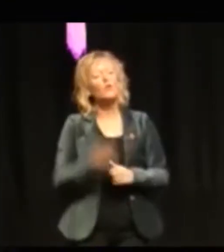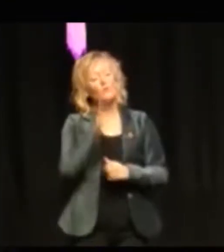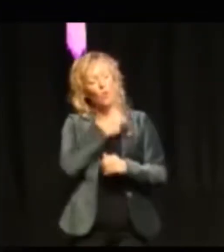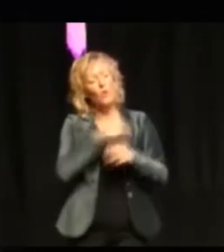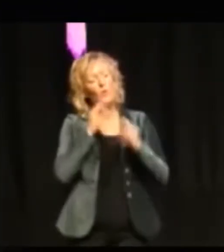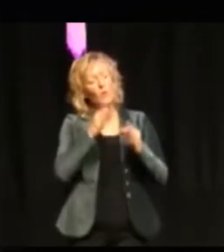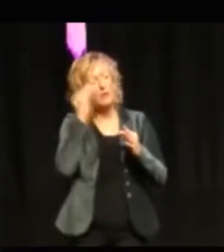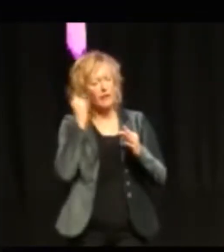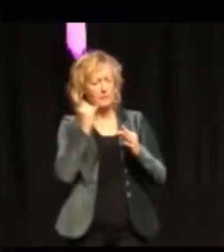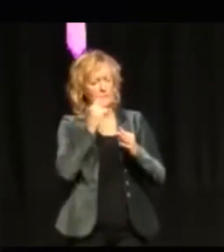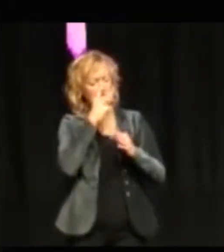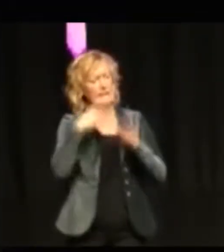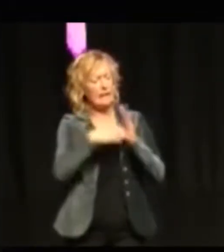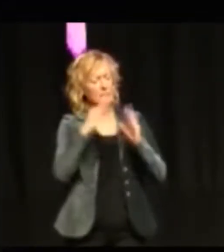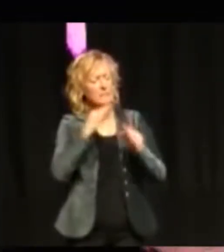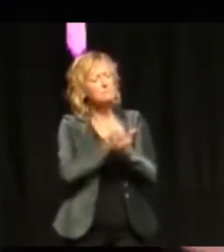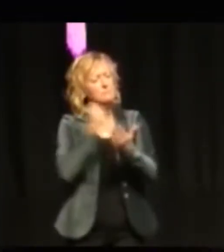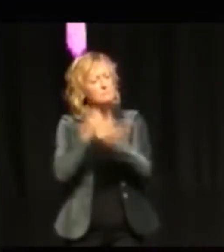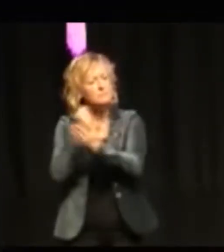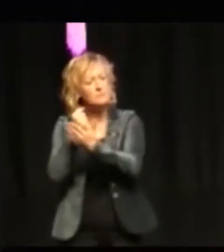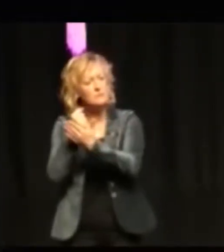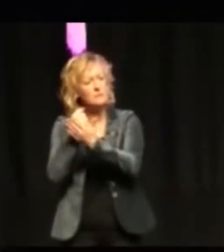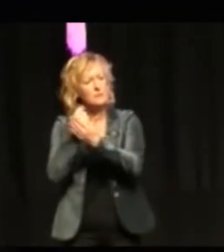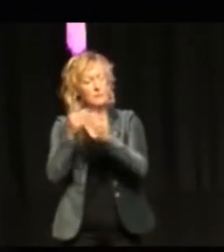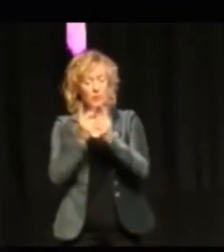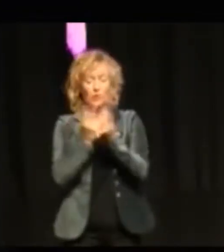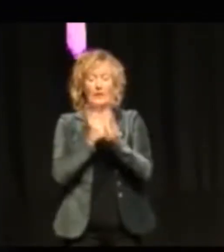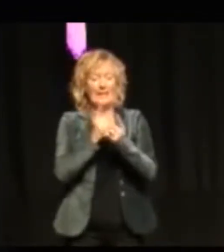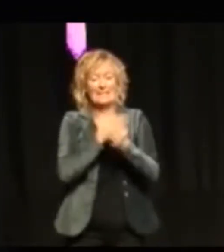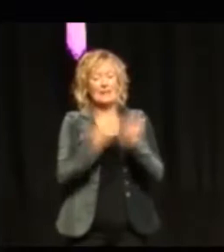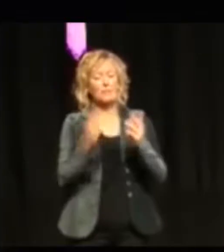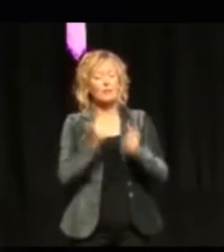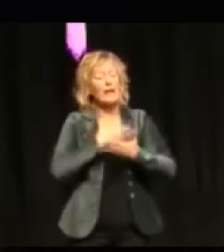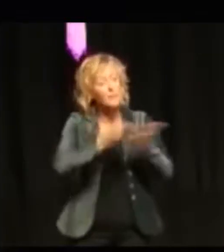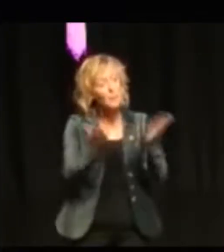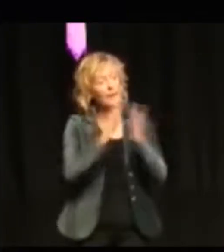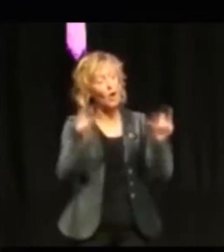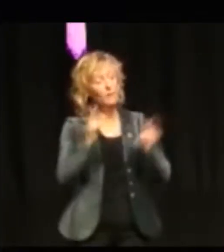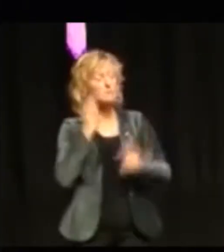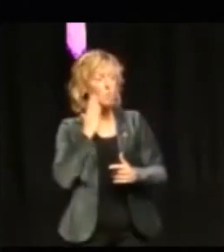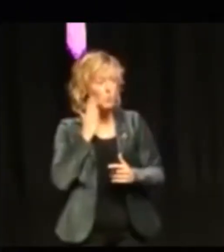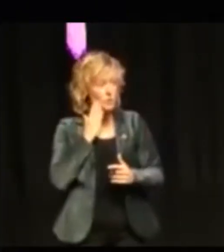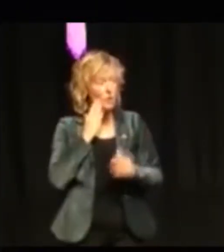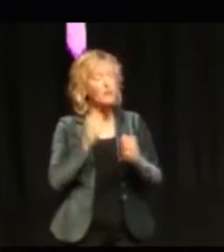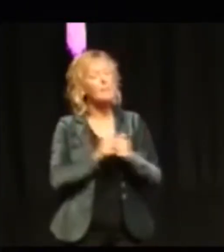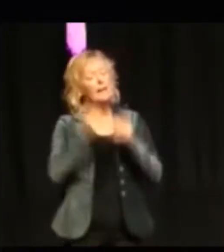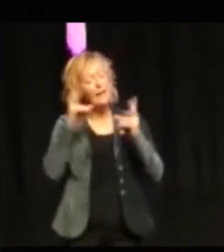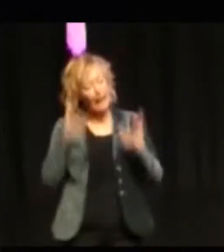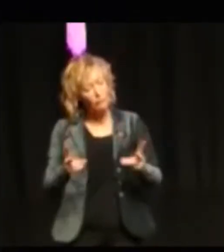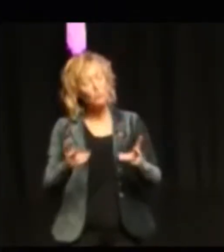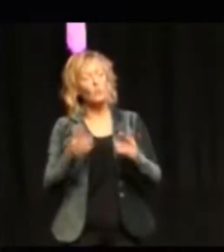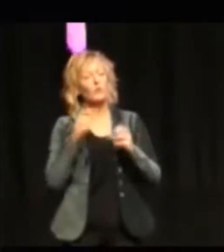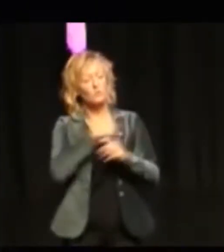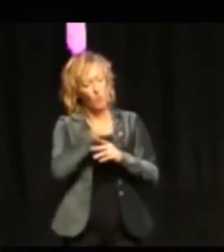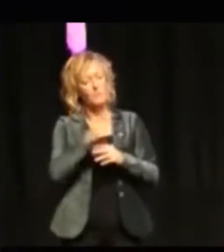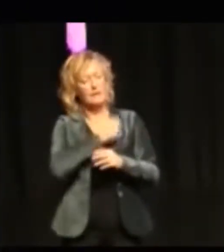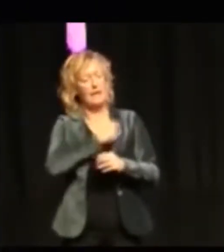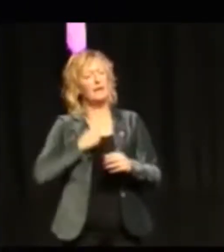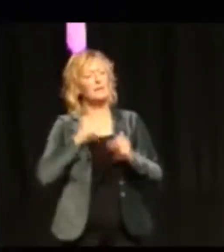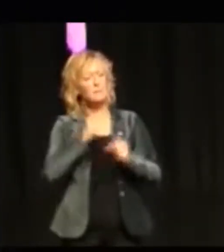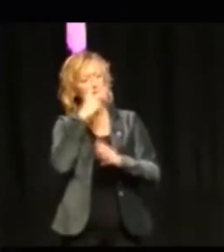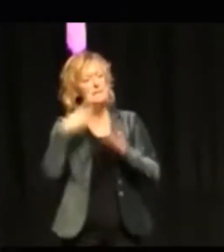the right through. So they don't have to give free housing, but they certainly have to ensure